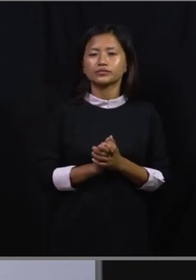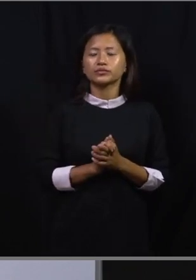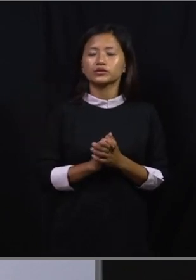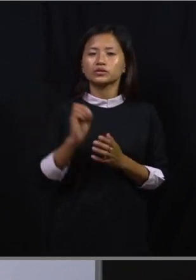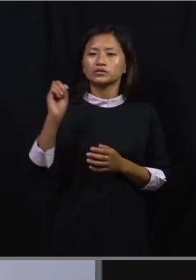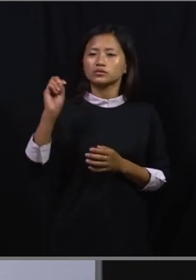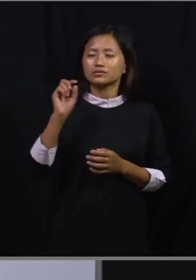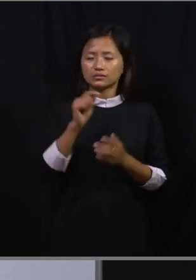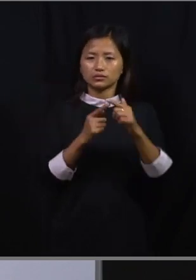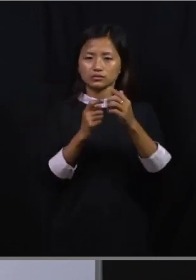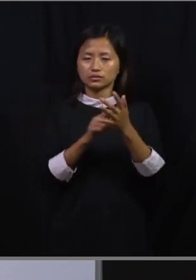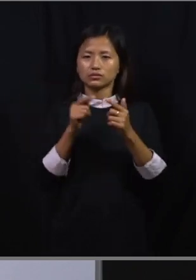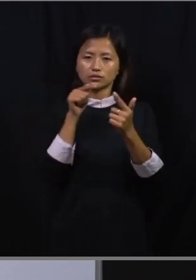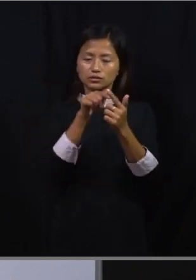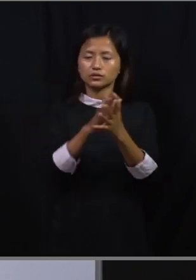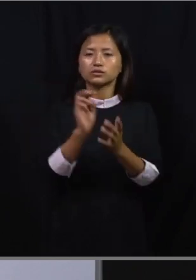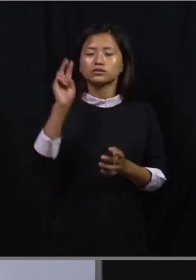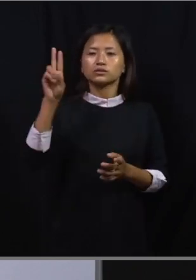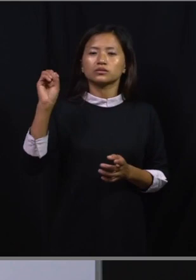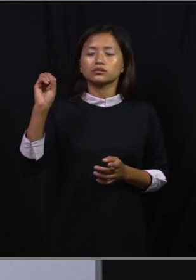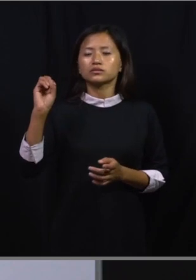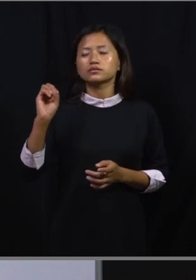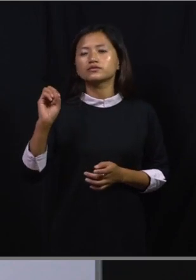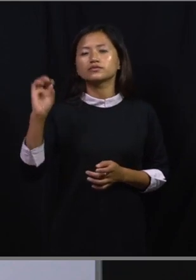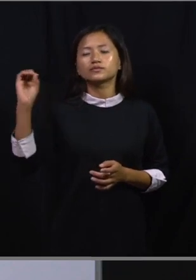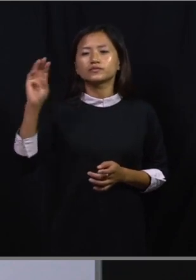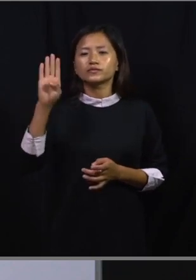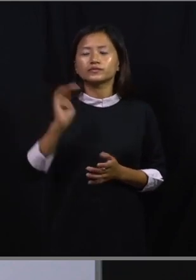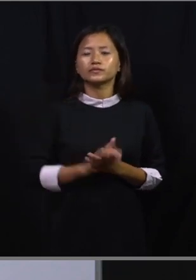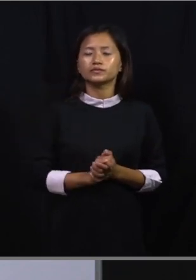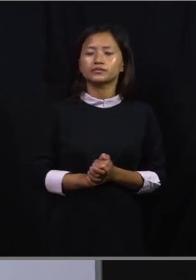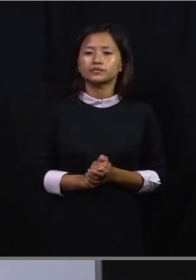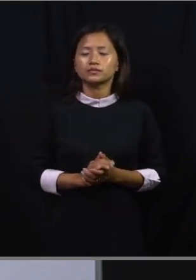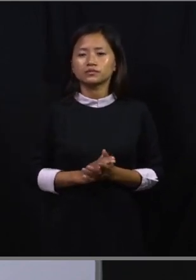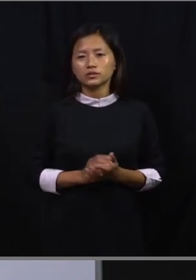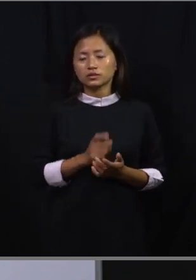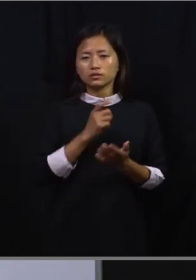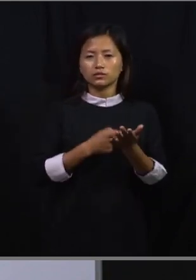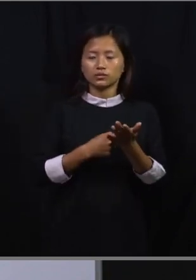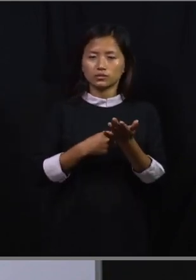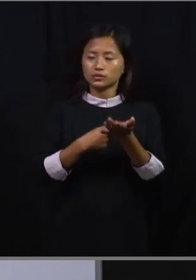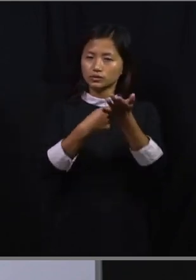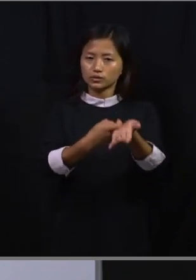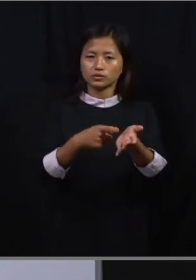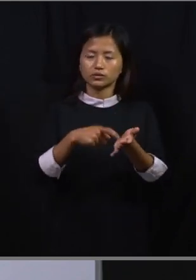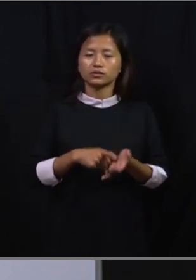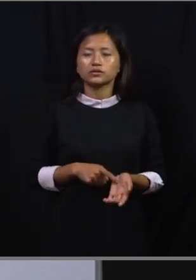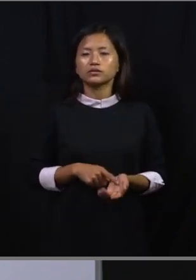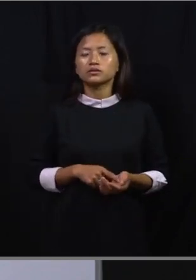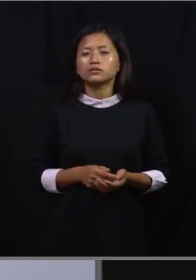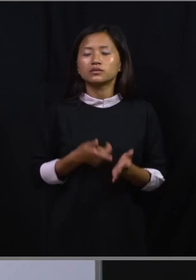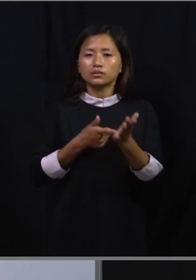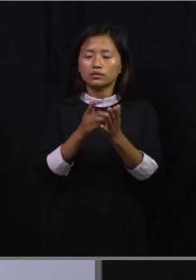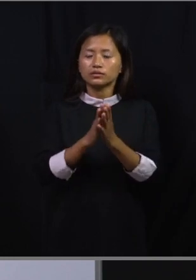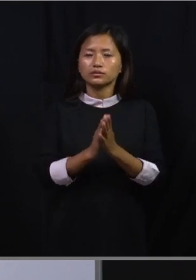still 2024. And if we add another 12 years to here, that means he could rule Russia for his